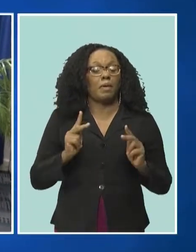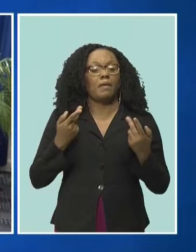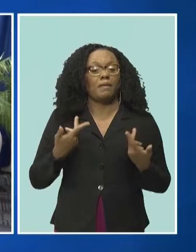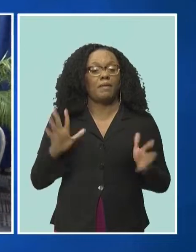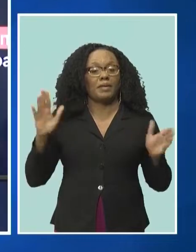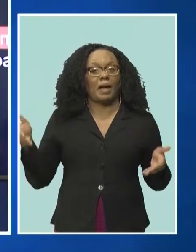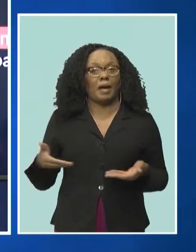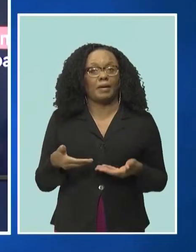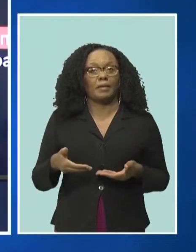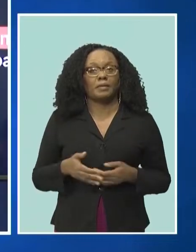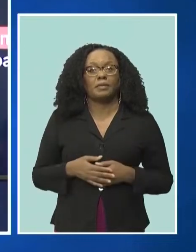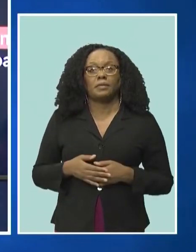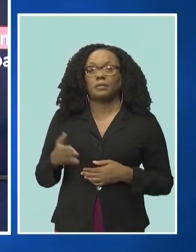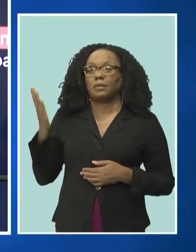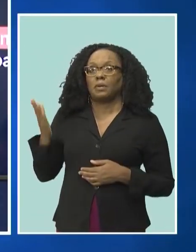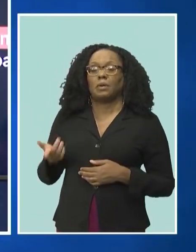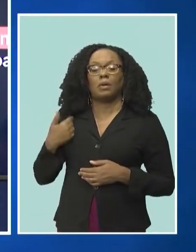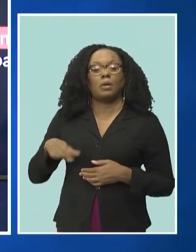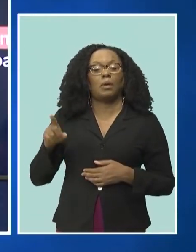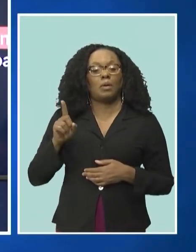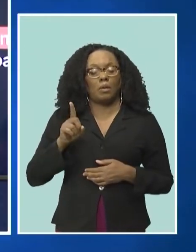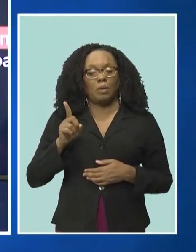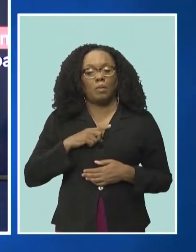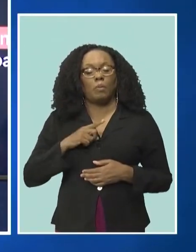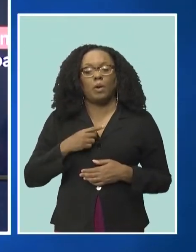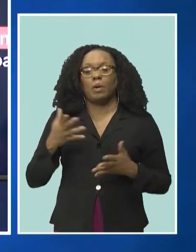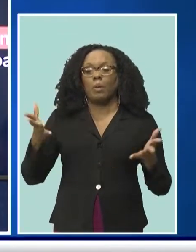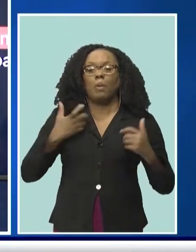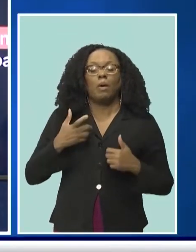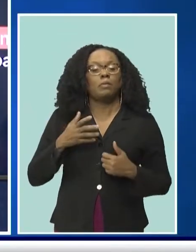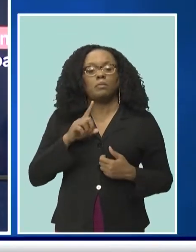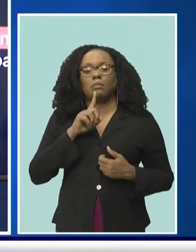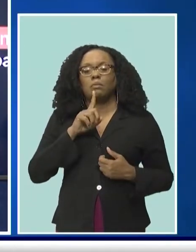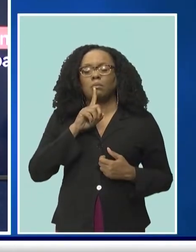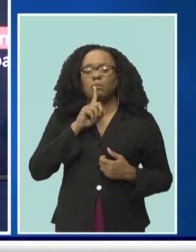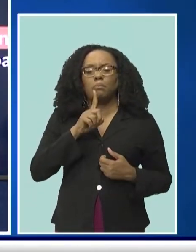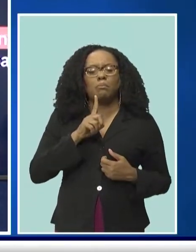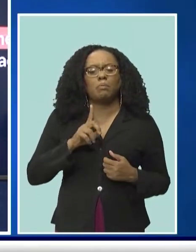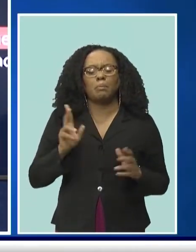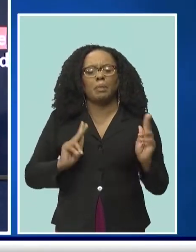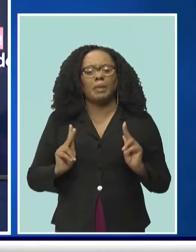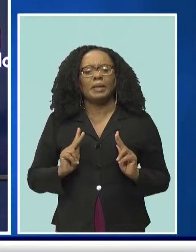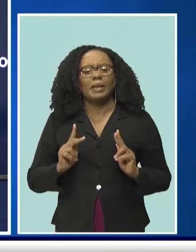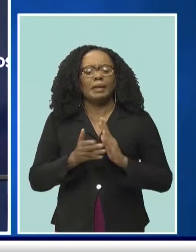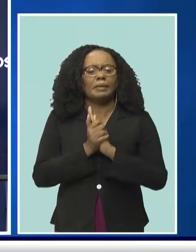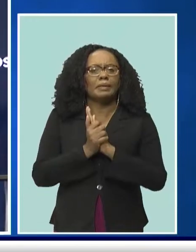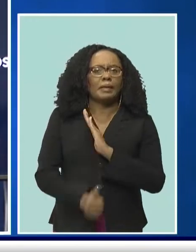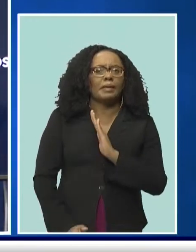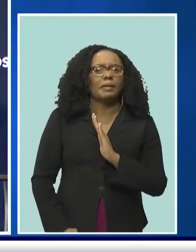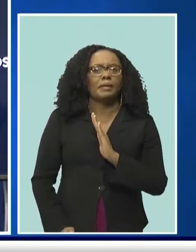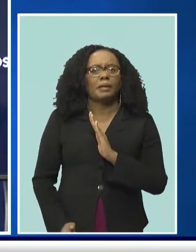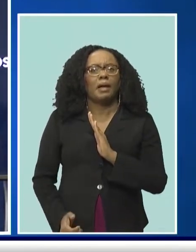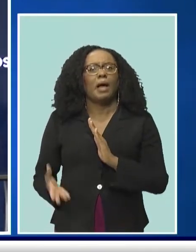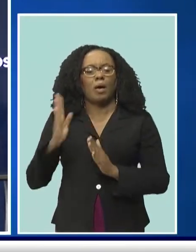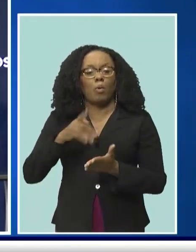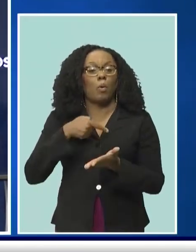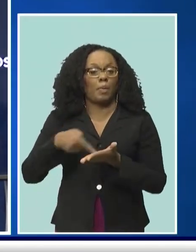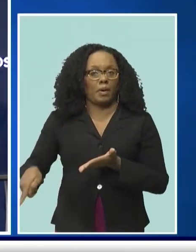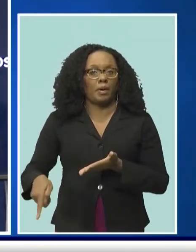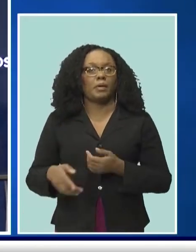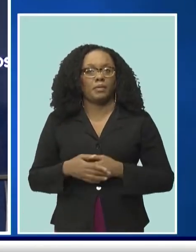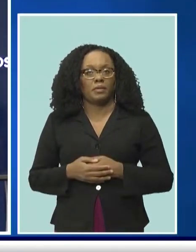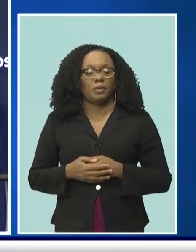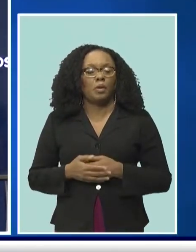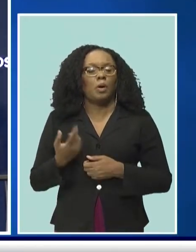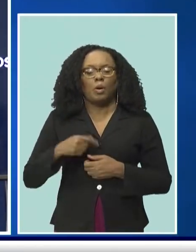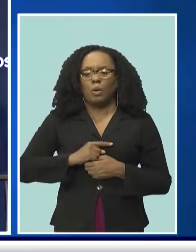We're looking for the top 10 percentile and we're willing to pay for it. So we're matching or putting our wallet where our mouth is in terms of the